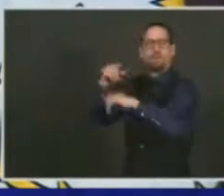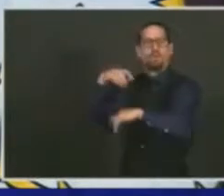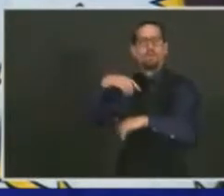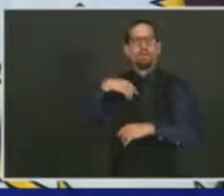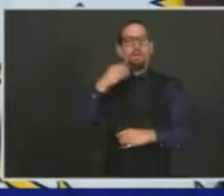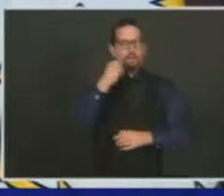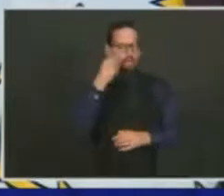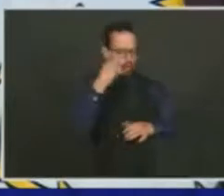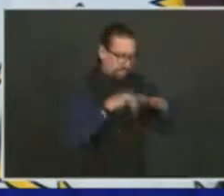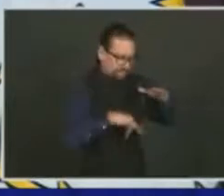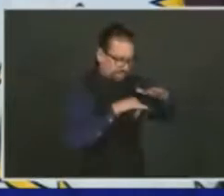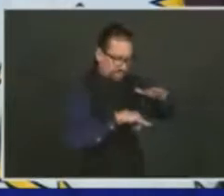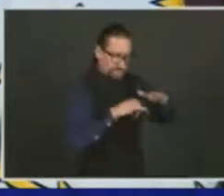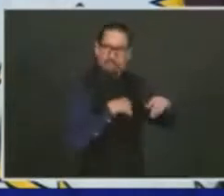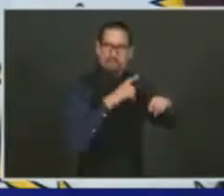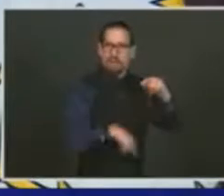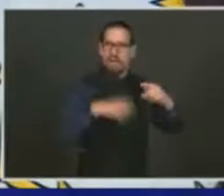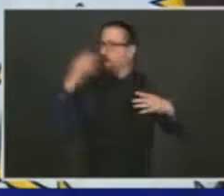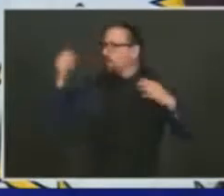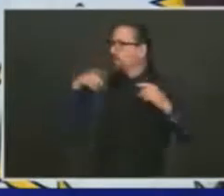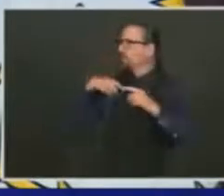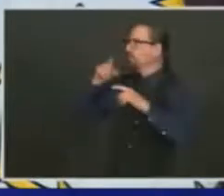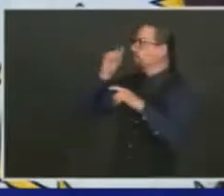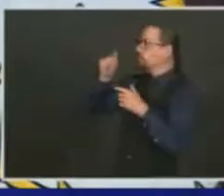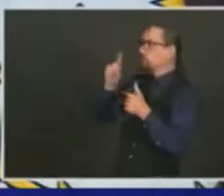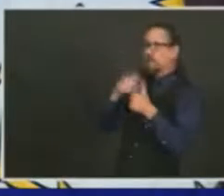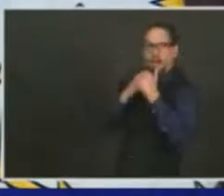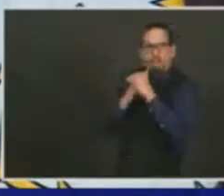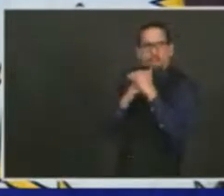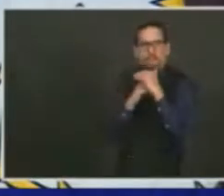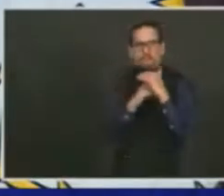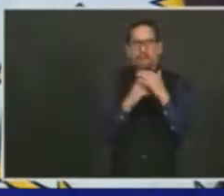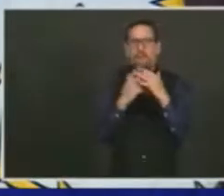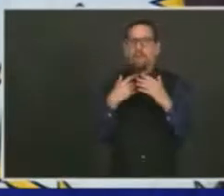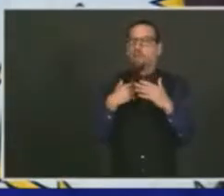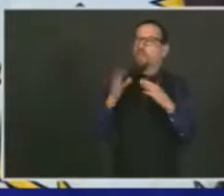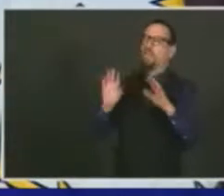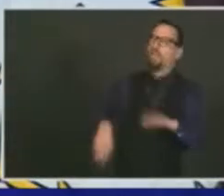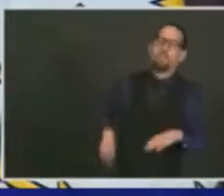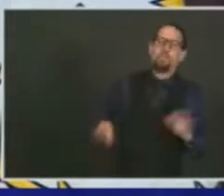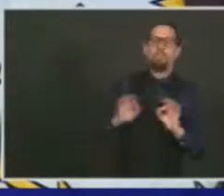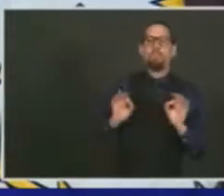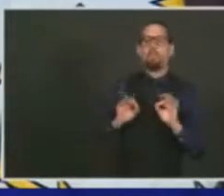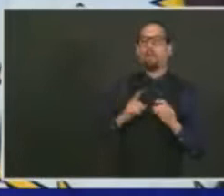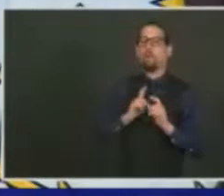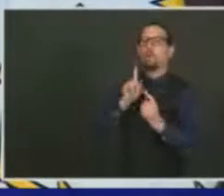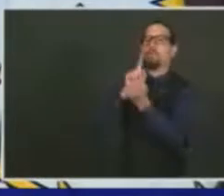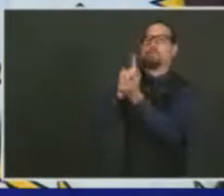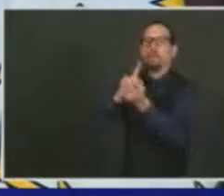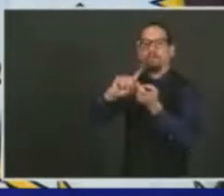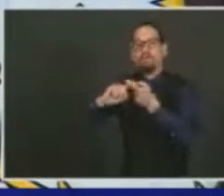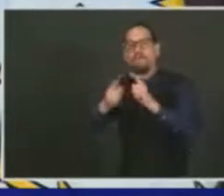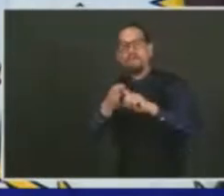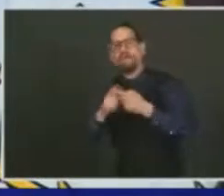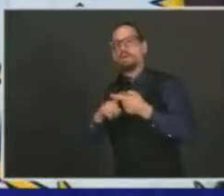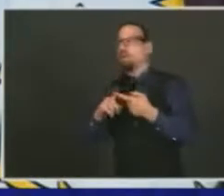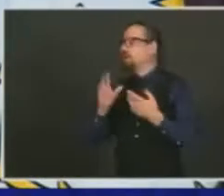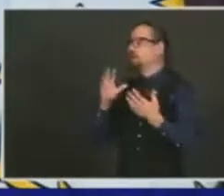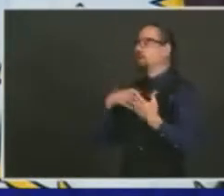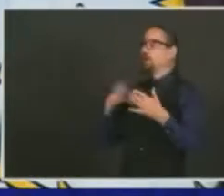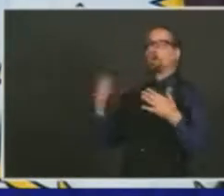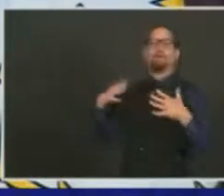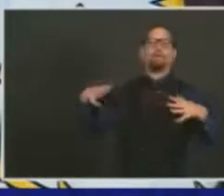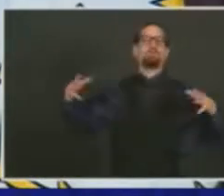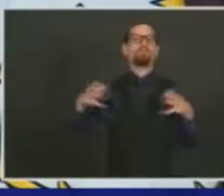And the increase, now that we've poured through thousands of case investigations, it's very clear where the increase